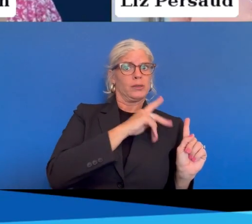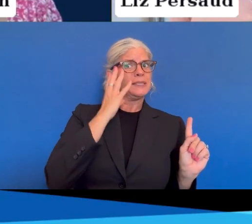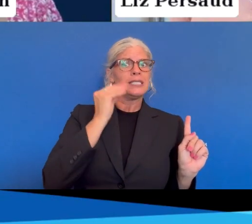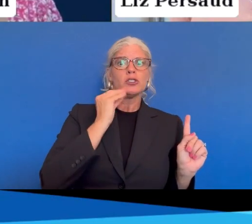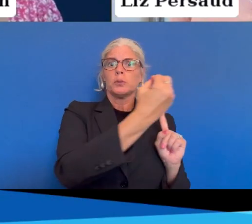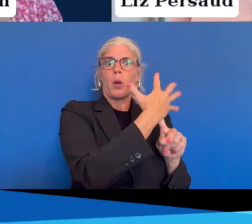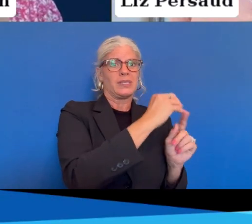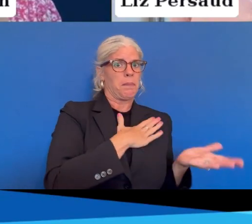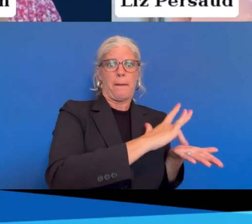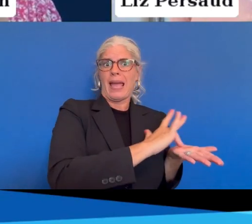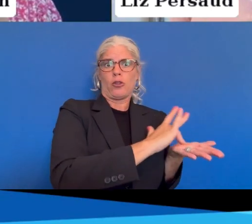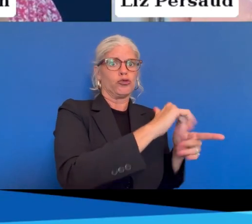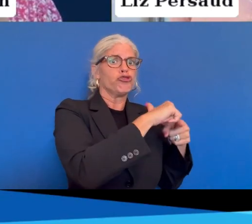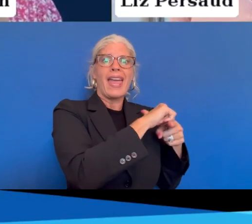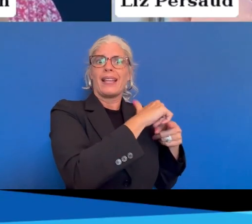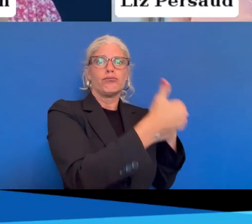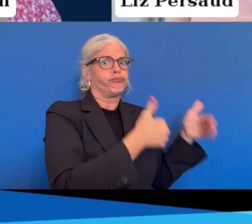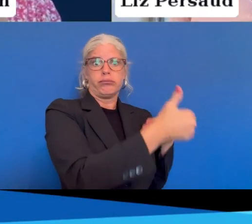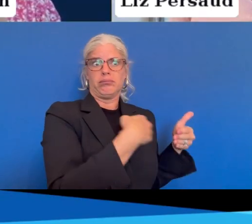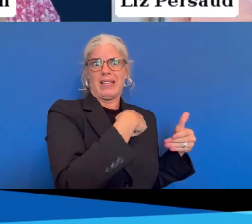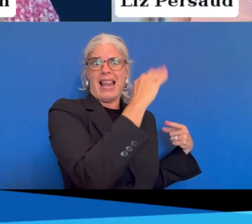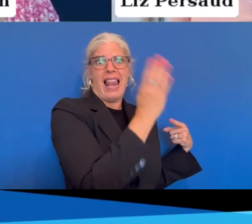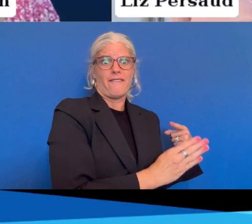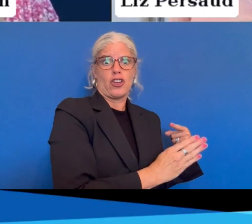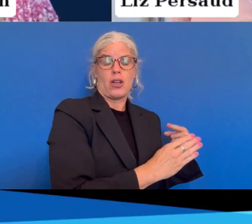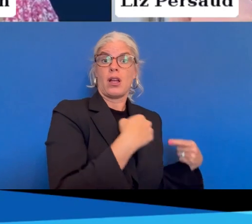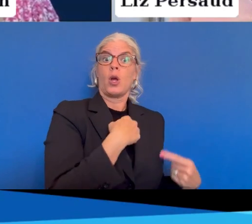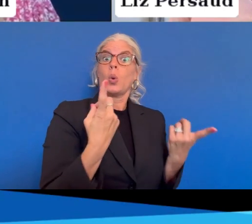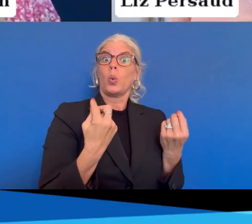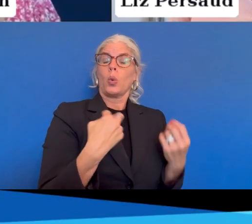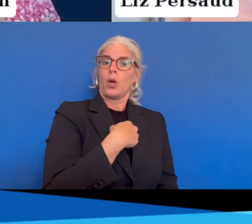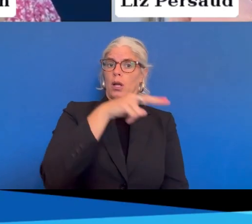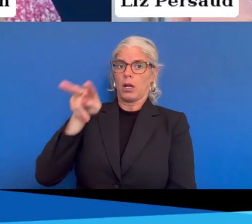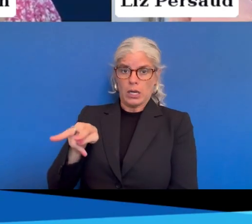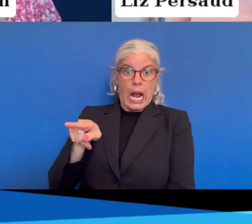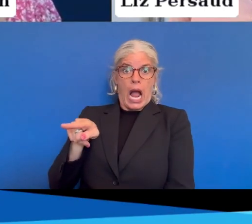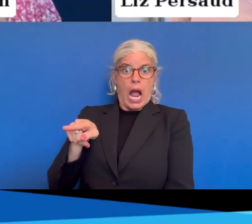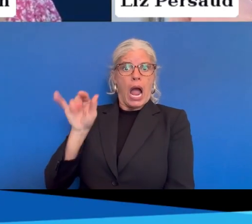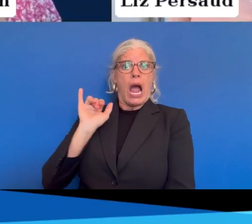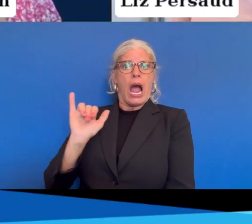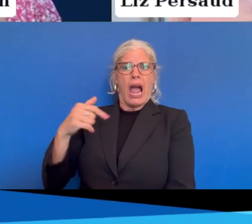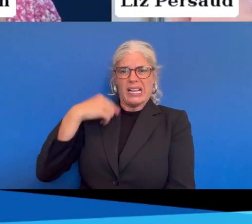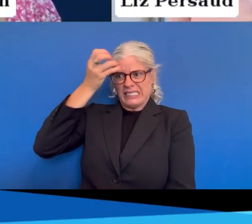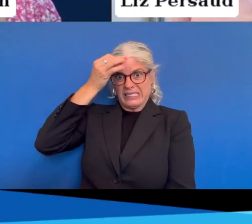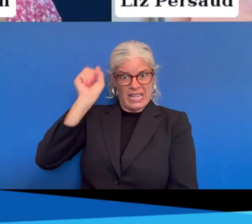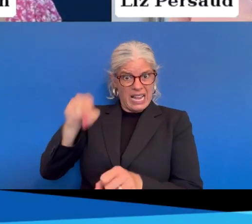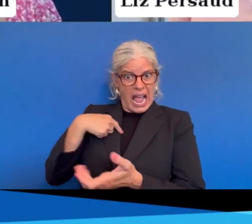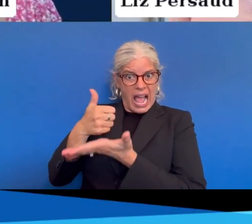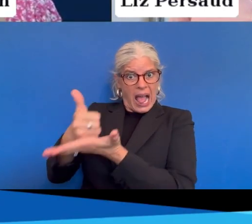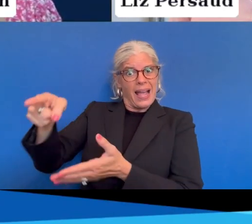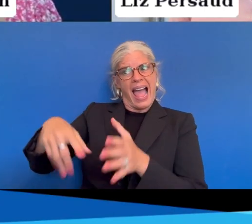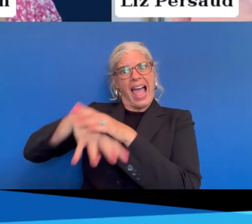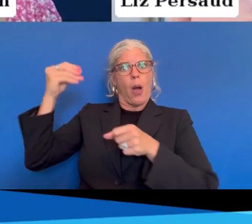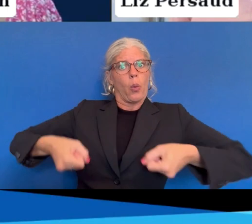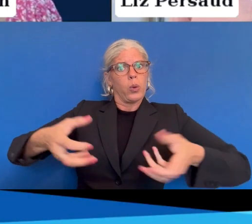to disability, we are fearful. We don't know or understand. So a good example would